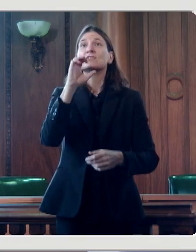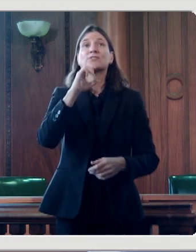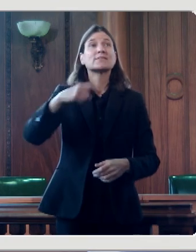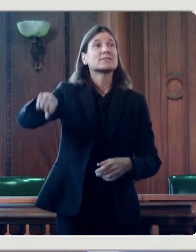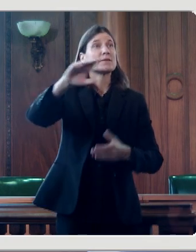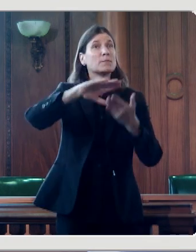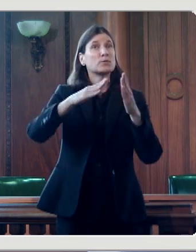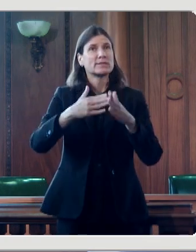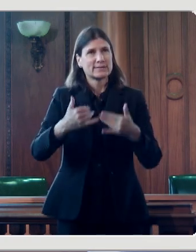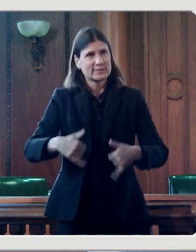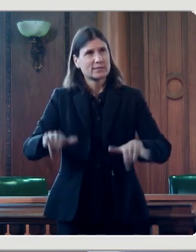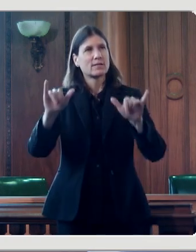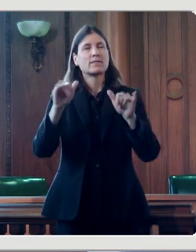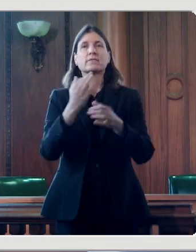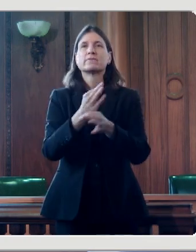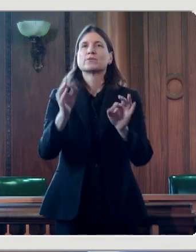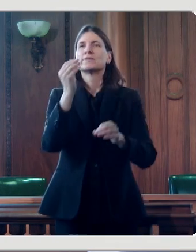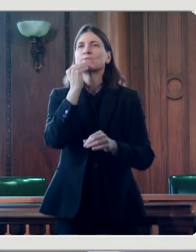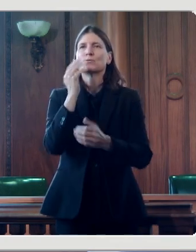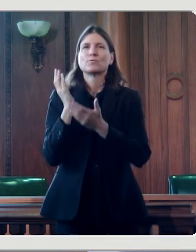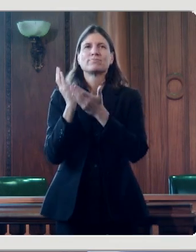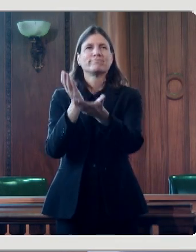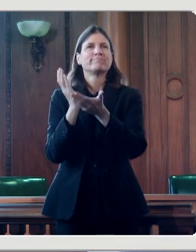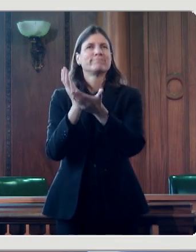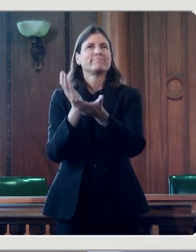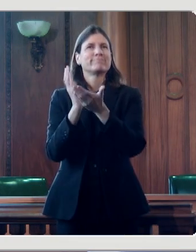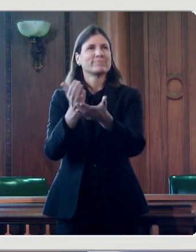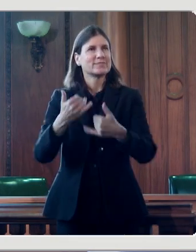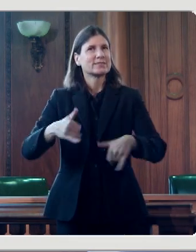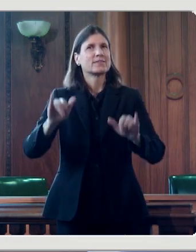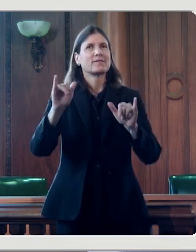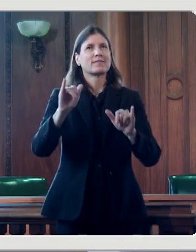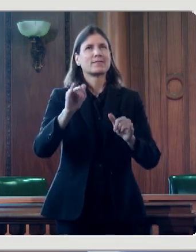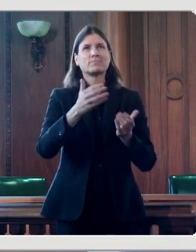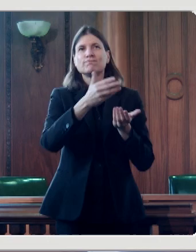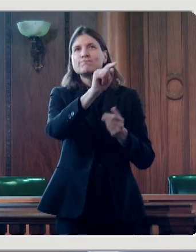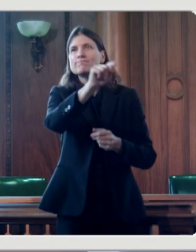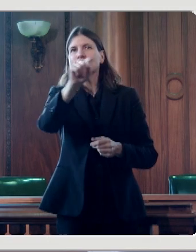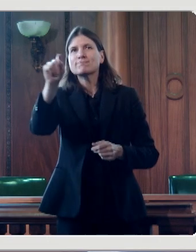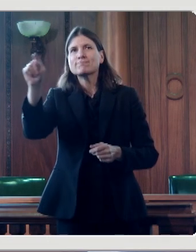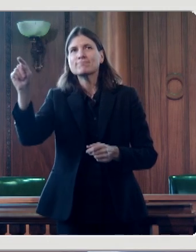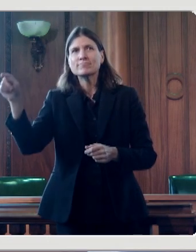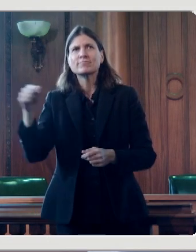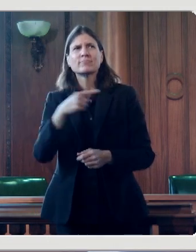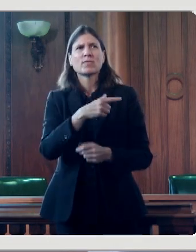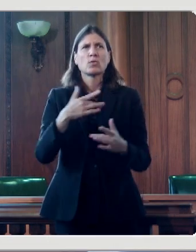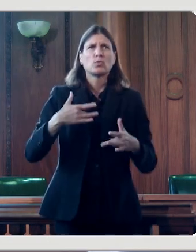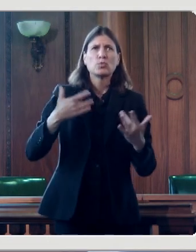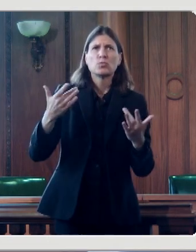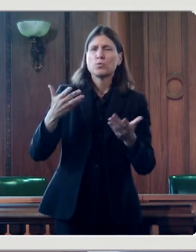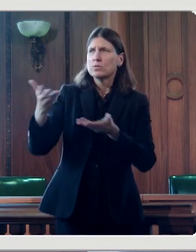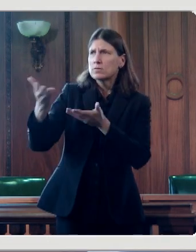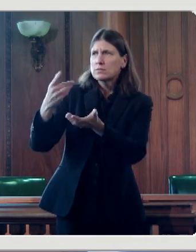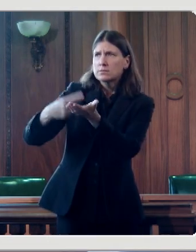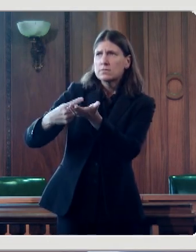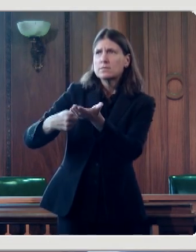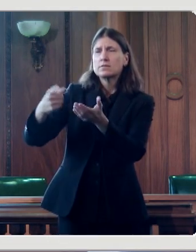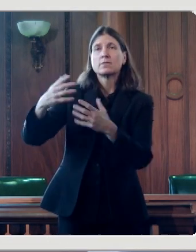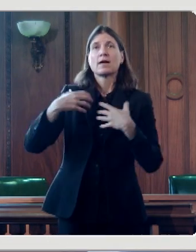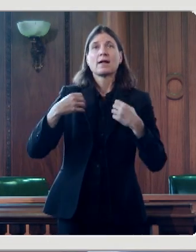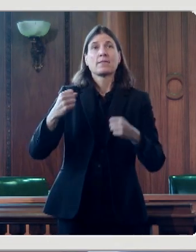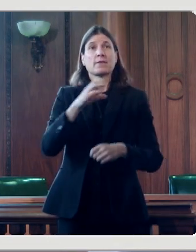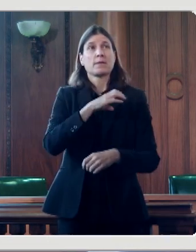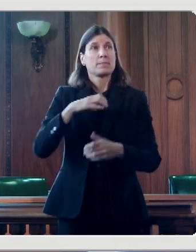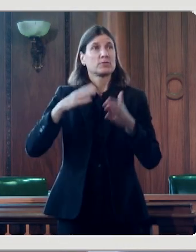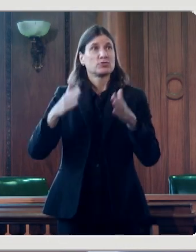Helen Carlton Harris, Sandy Federico, Elder Affairs, and Pat Sullivan, and TJ Plant and